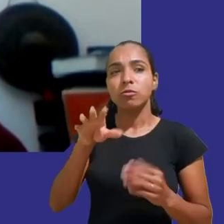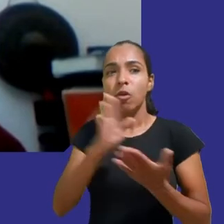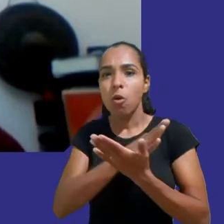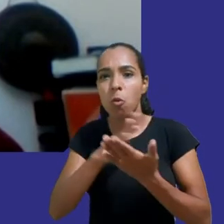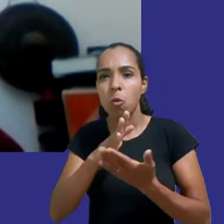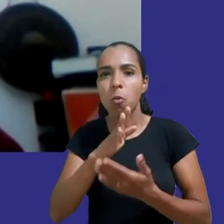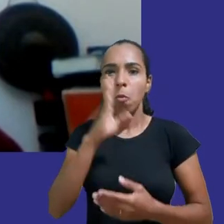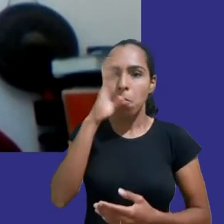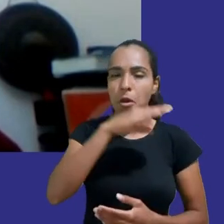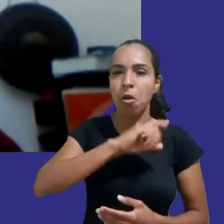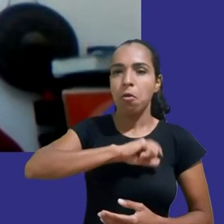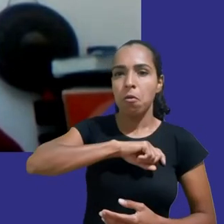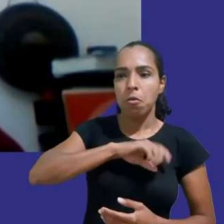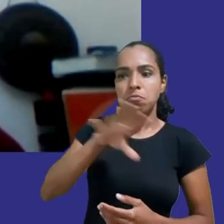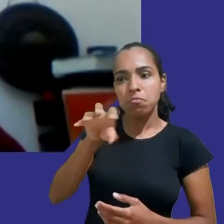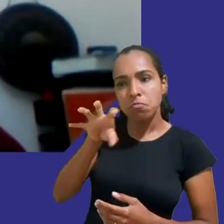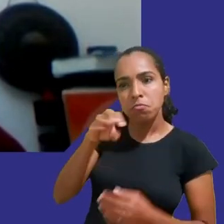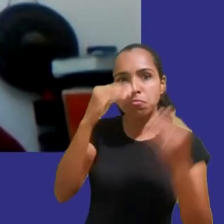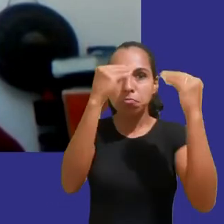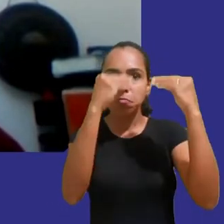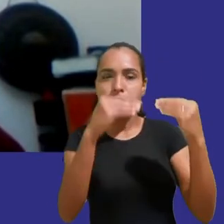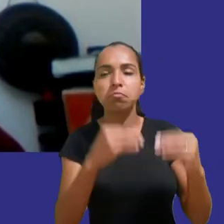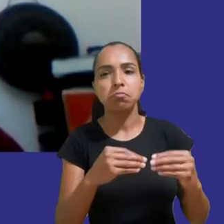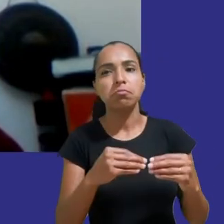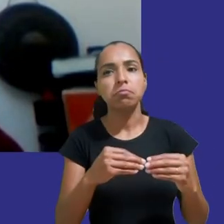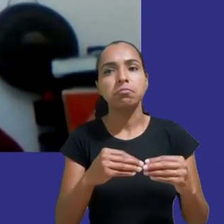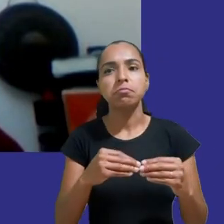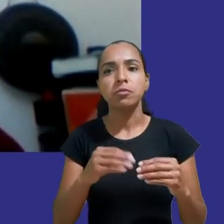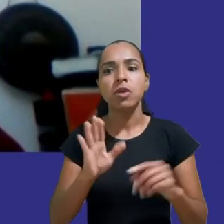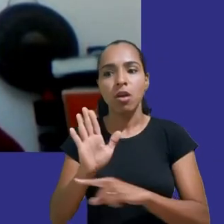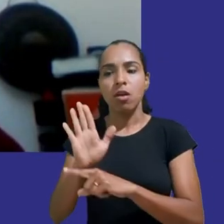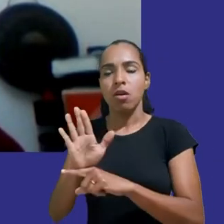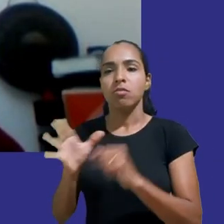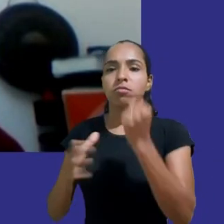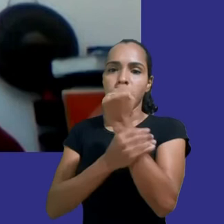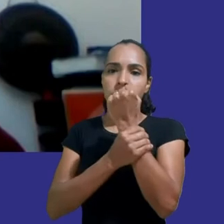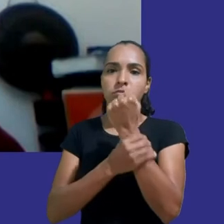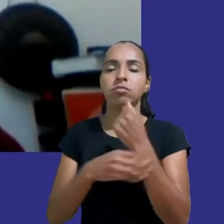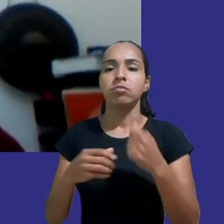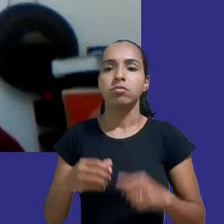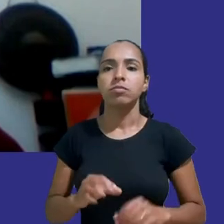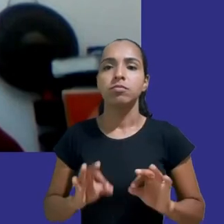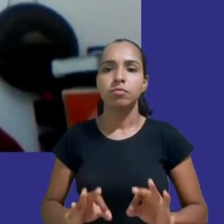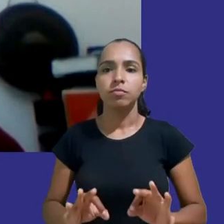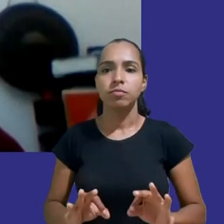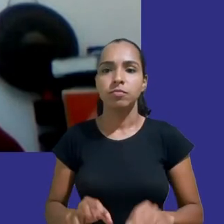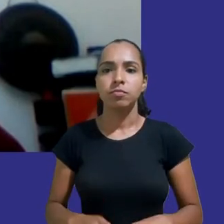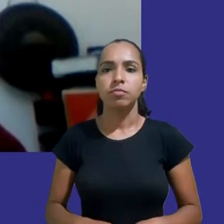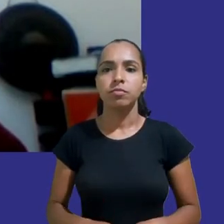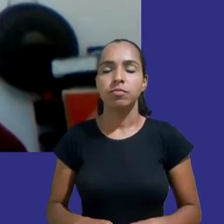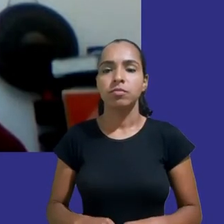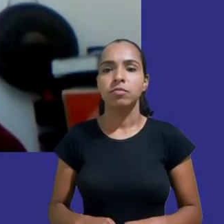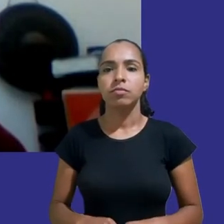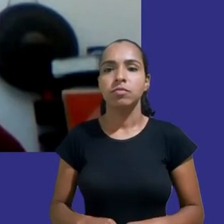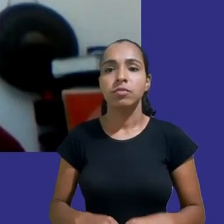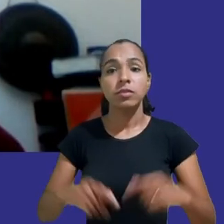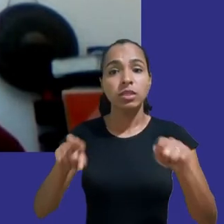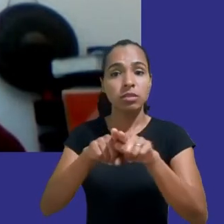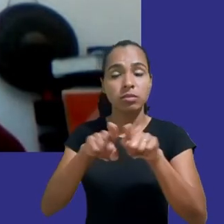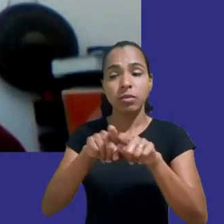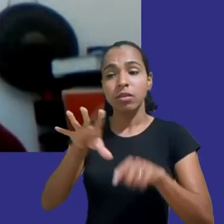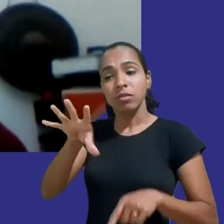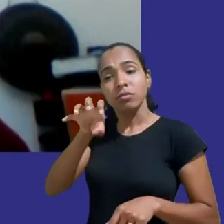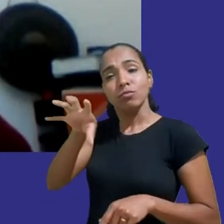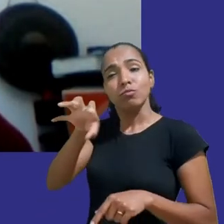litigation is that it will lead to a serious reduction in the amount of